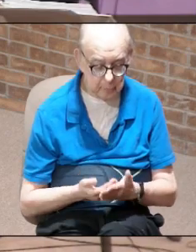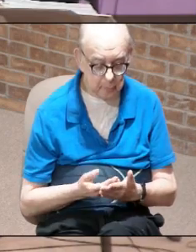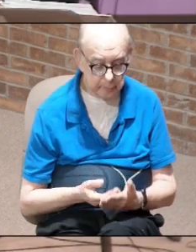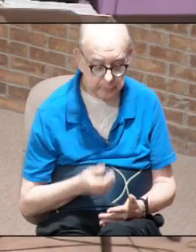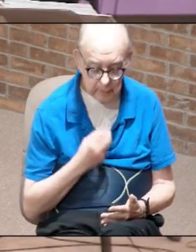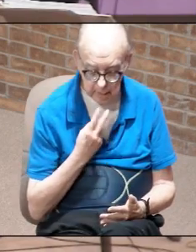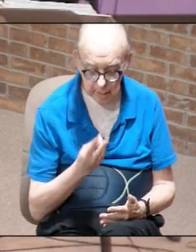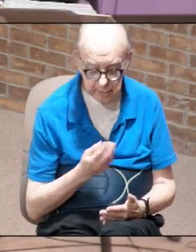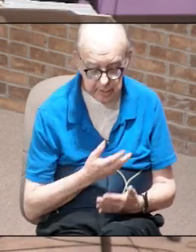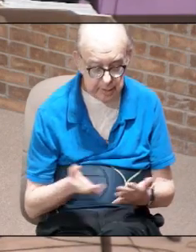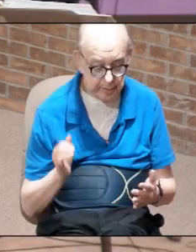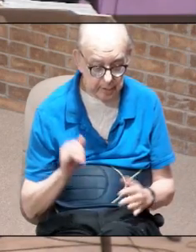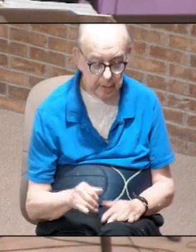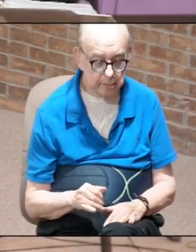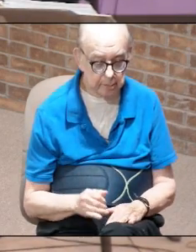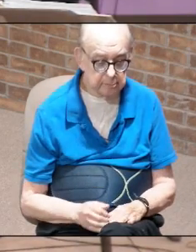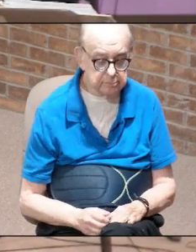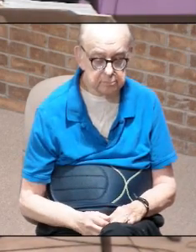ain't seen nothing yet.